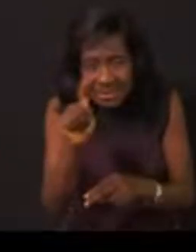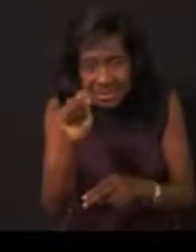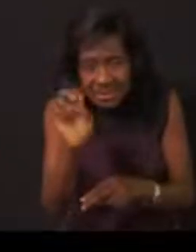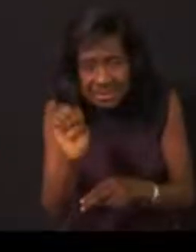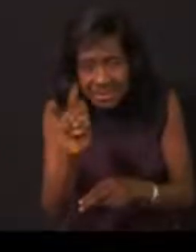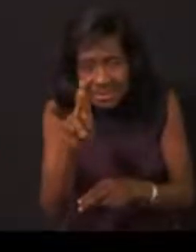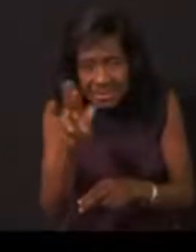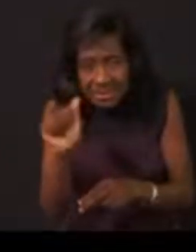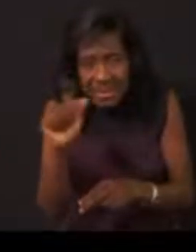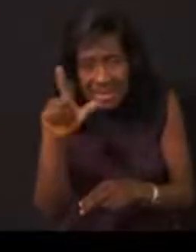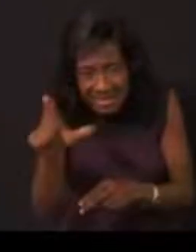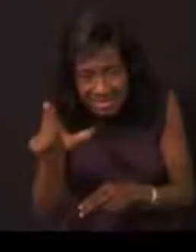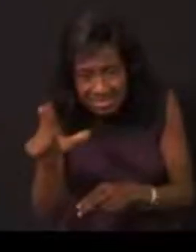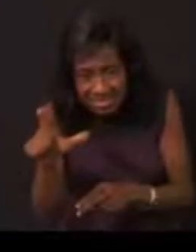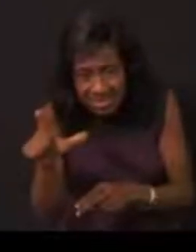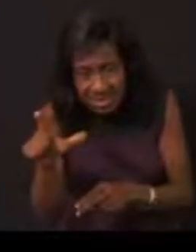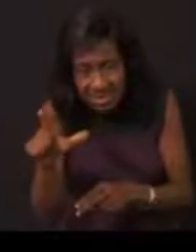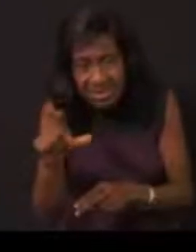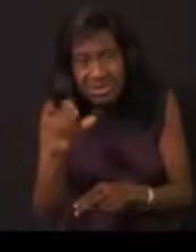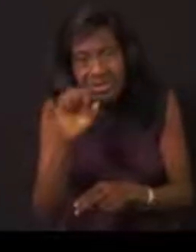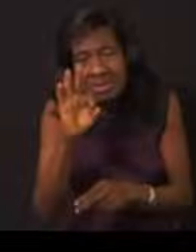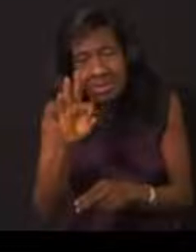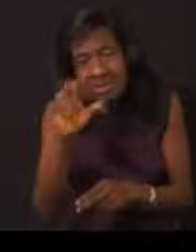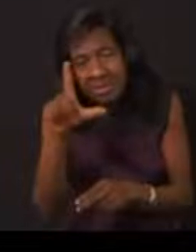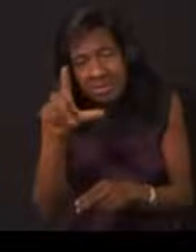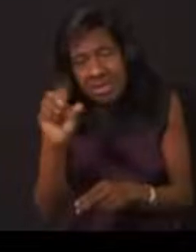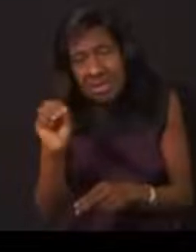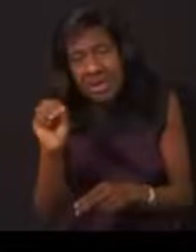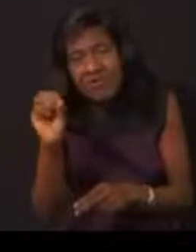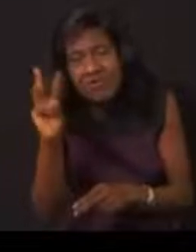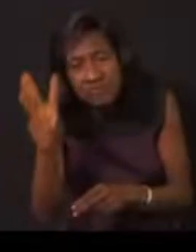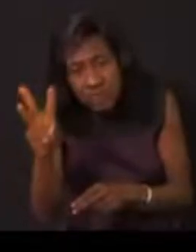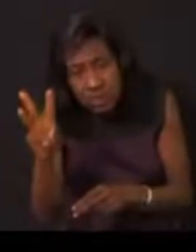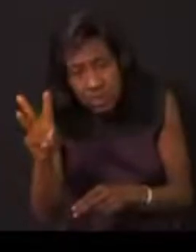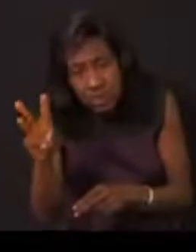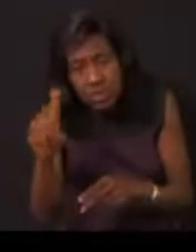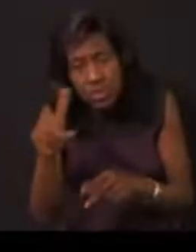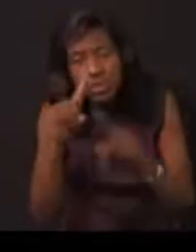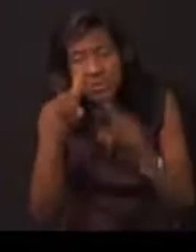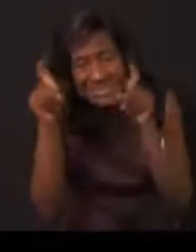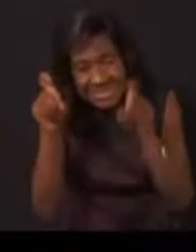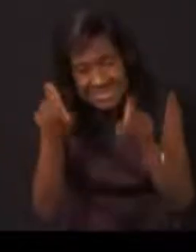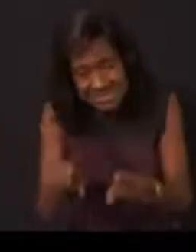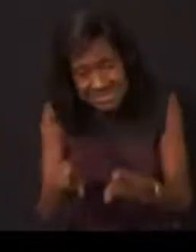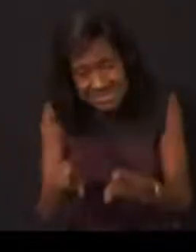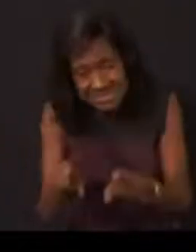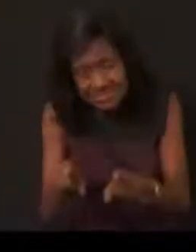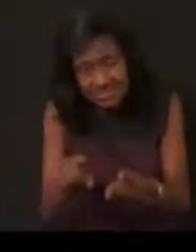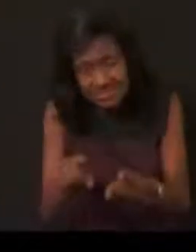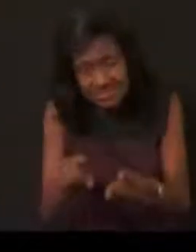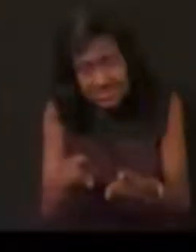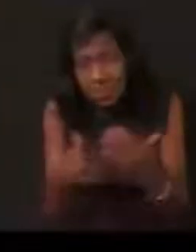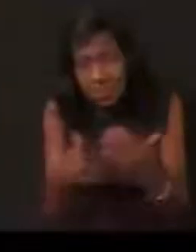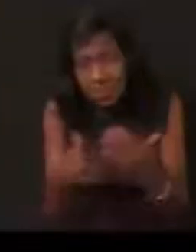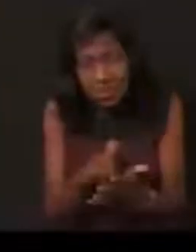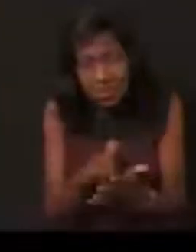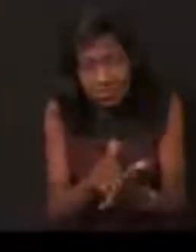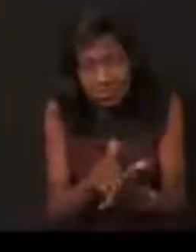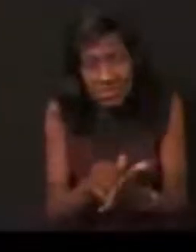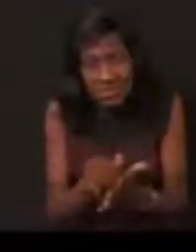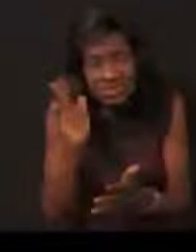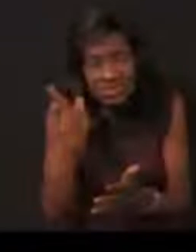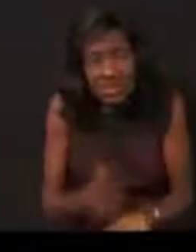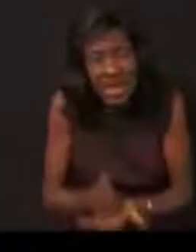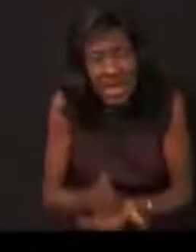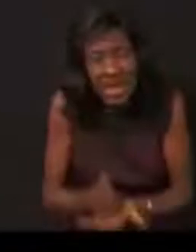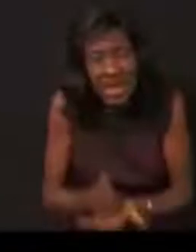of. All of these, ladies and gentlemen, are very tangible steps which are designed to allow